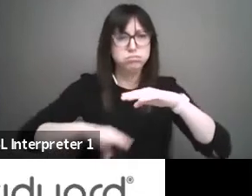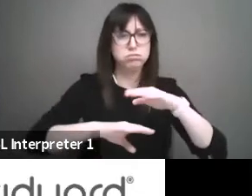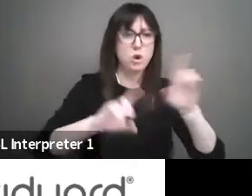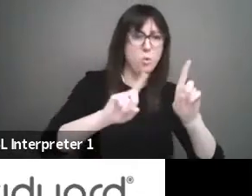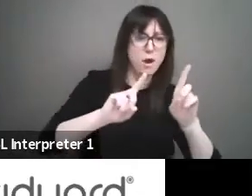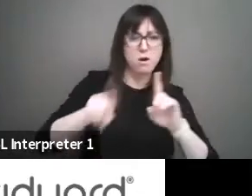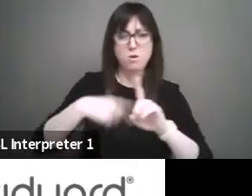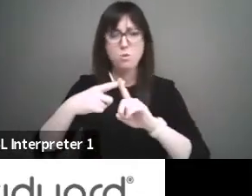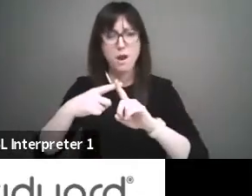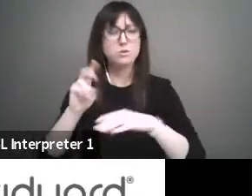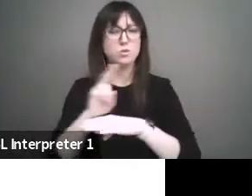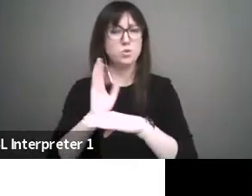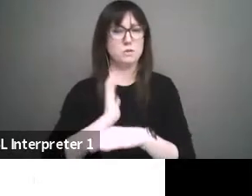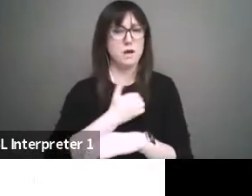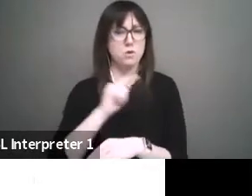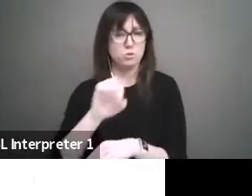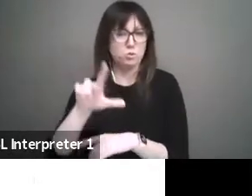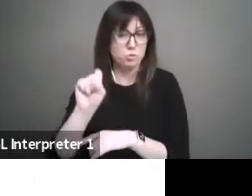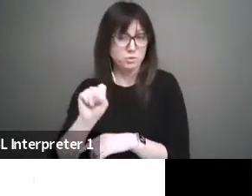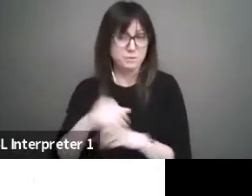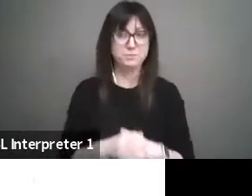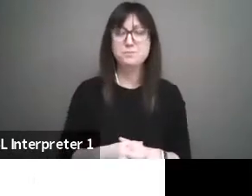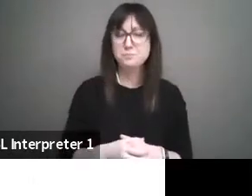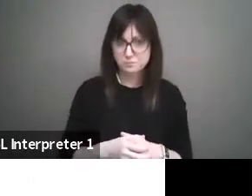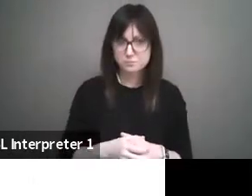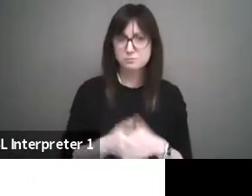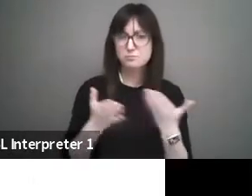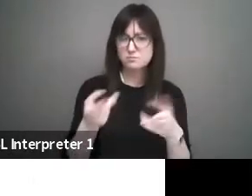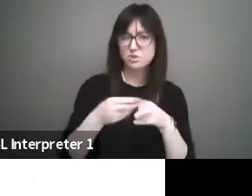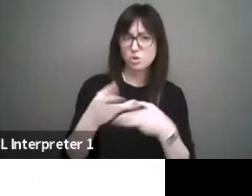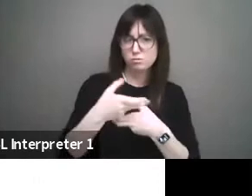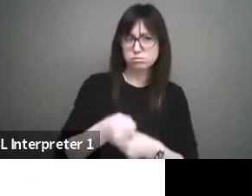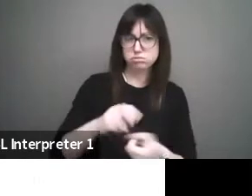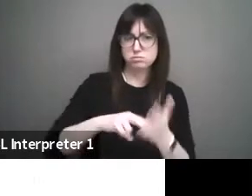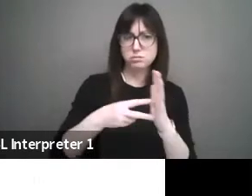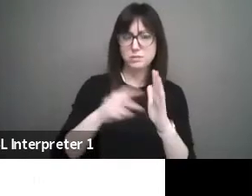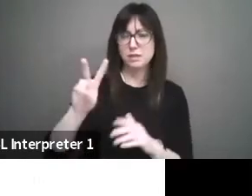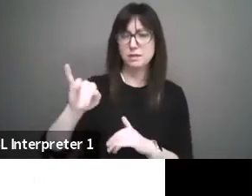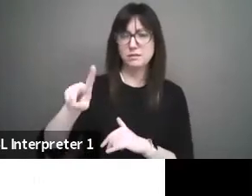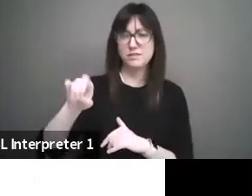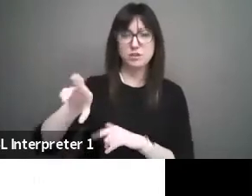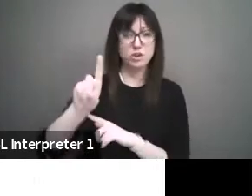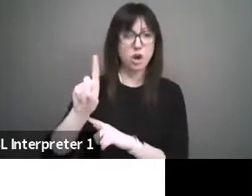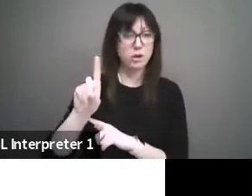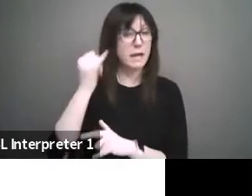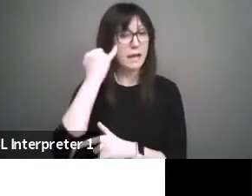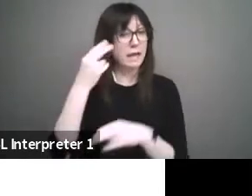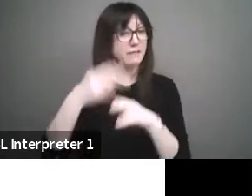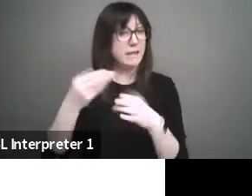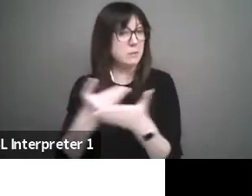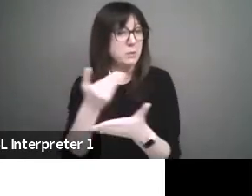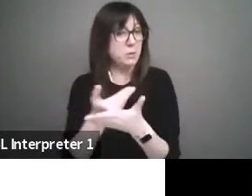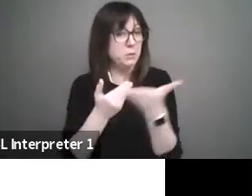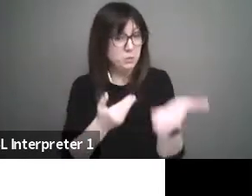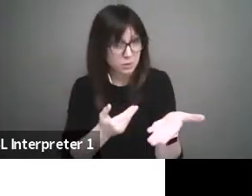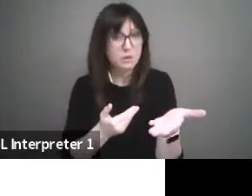can use our tool effectively. So a quick overview of what Vidyard is. For those of you who've never heard what Vidyard does,